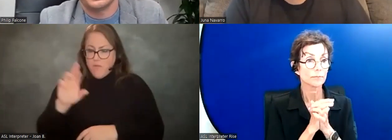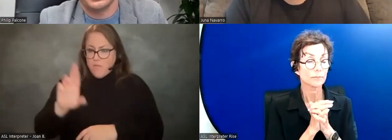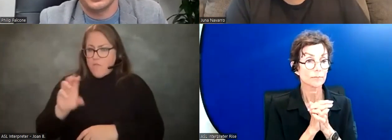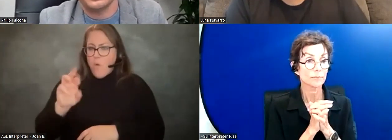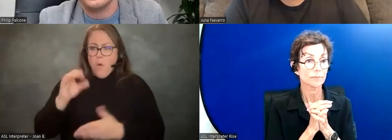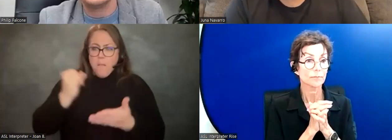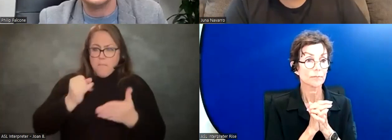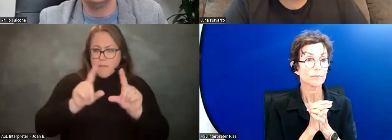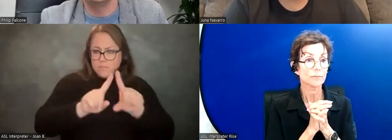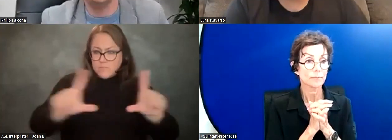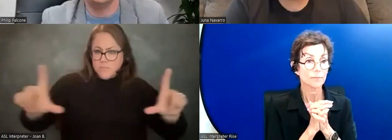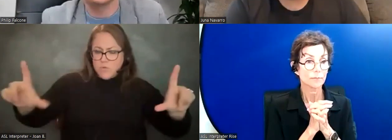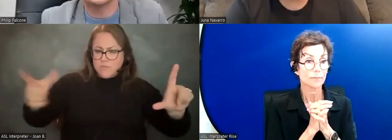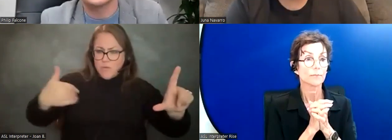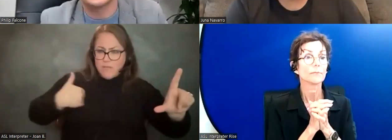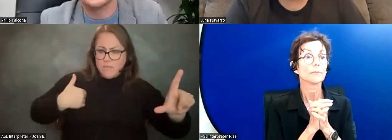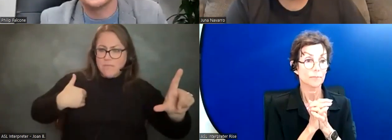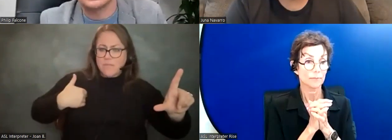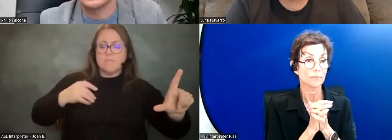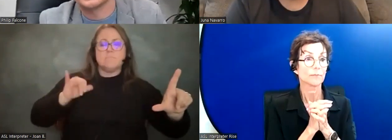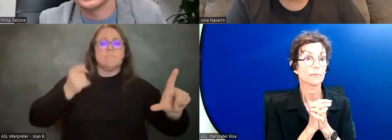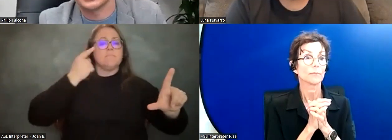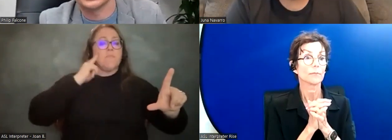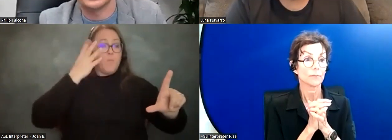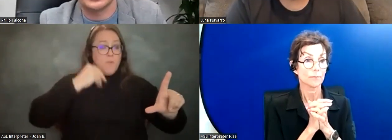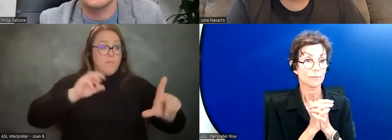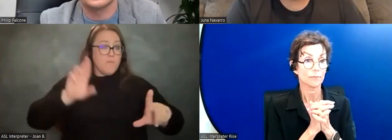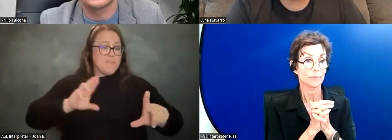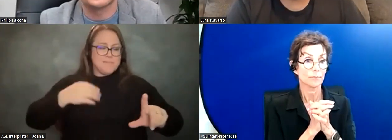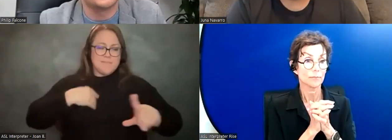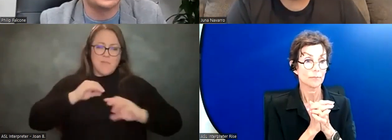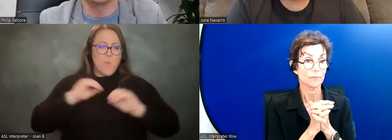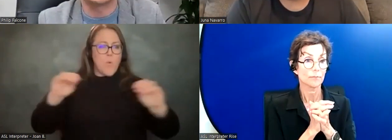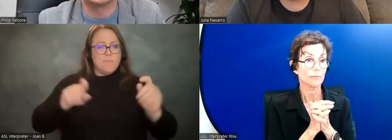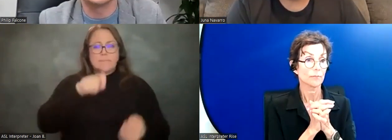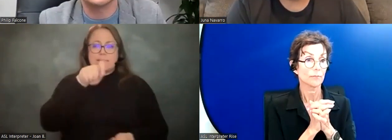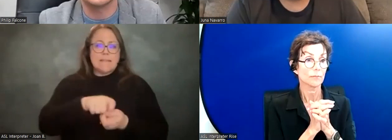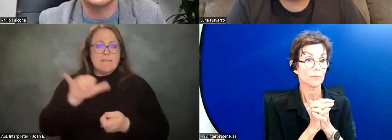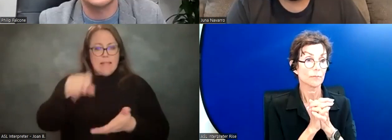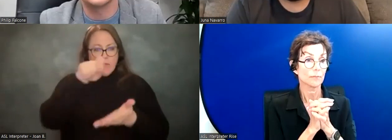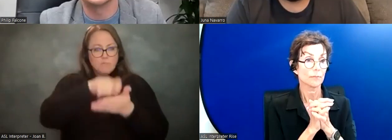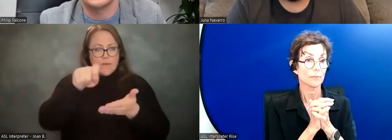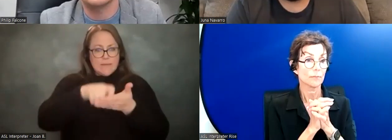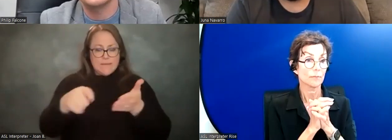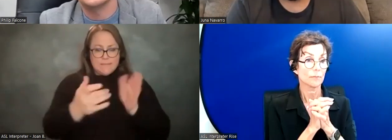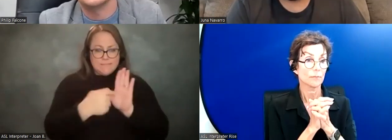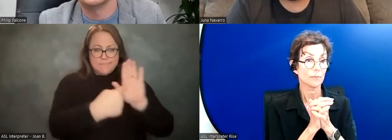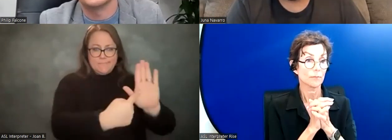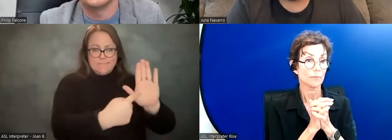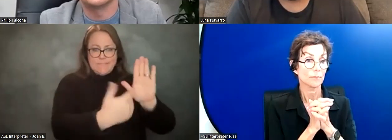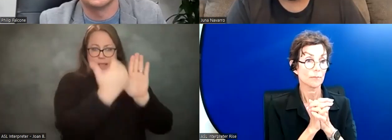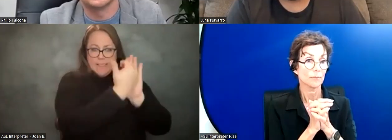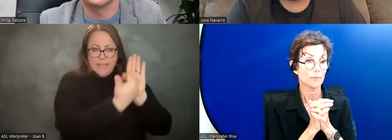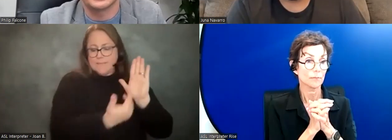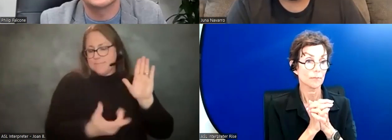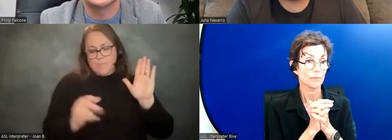guys have done? For Beautify Riverside, we don't have any particular, we don't have a specific like written list of guidelines. We do have